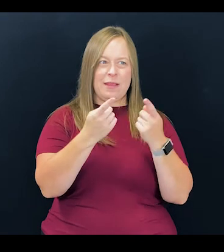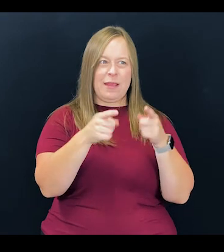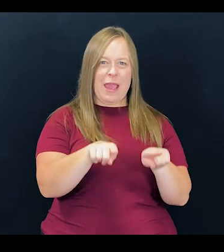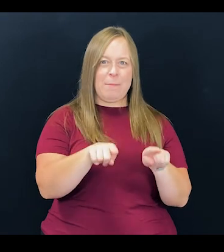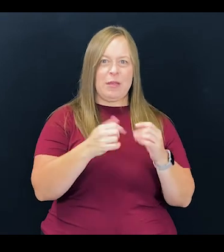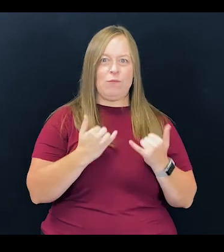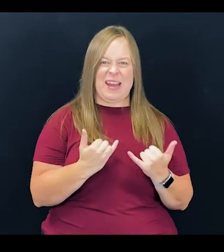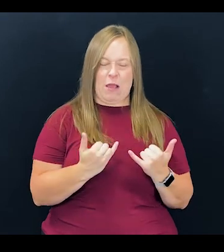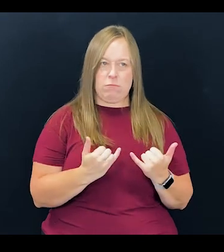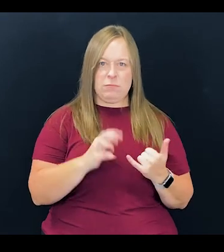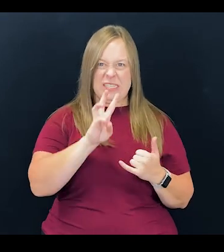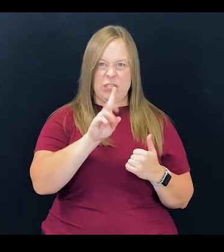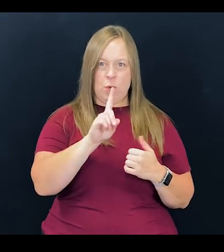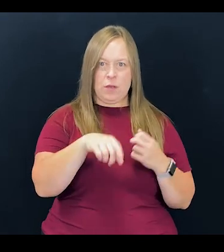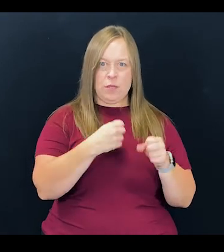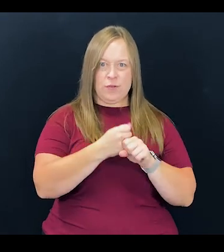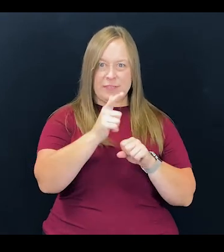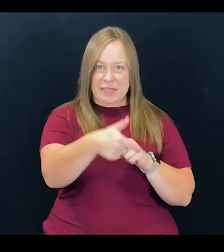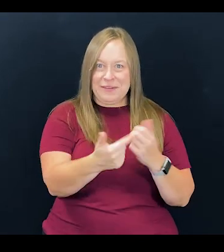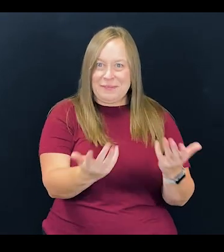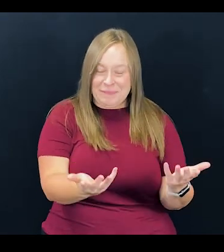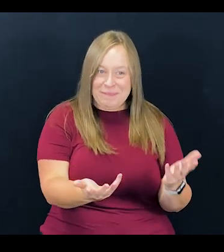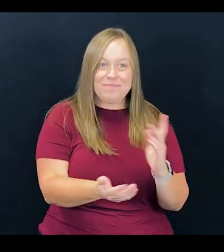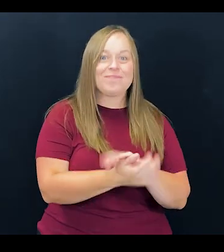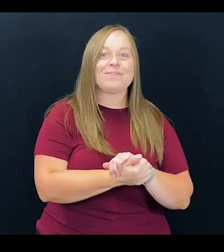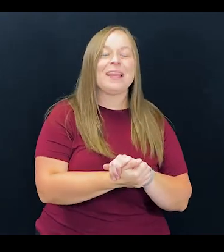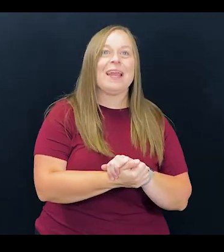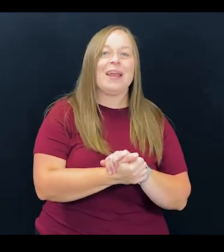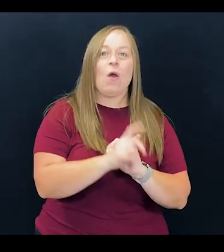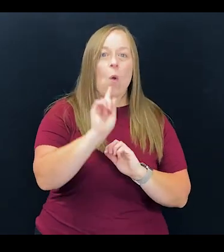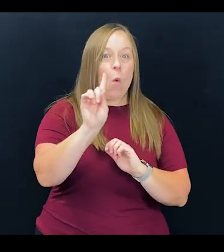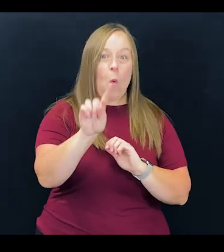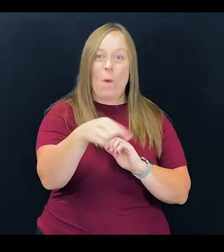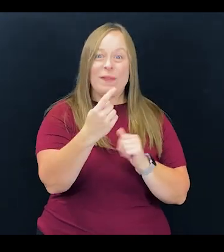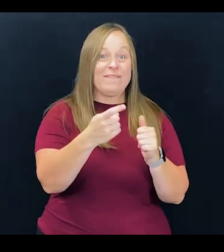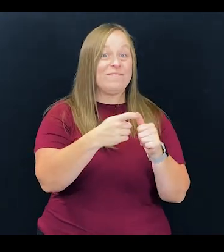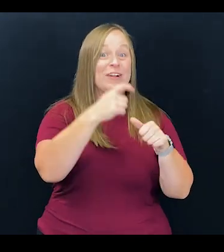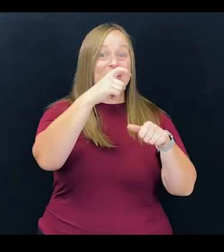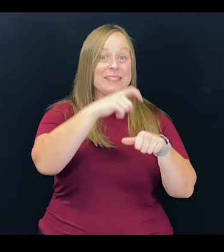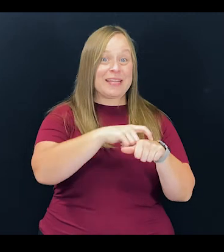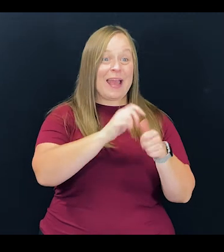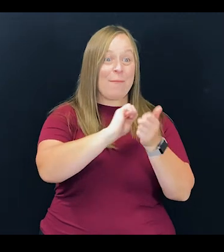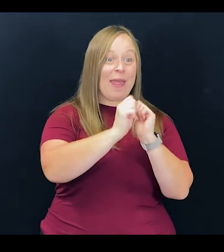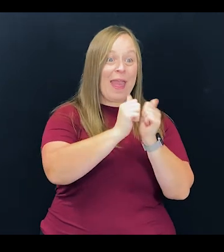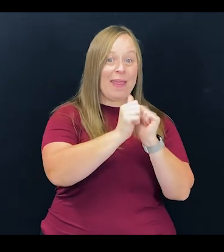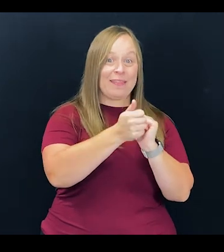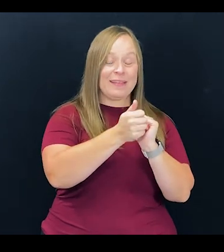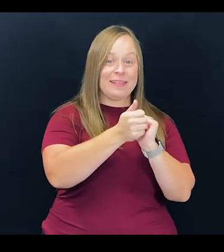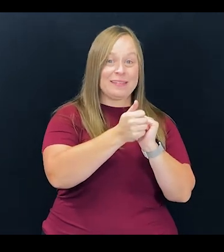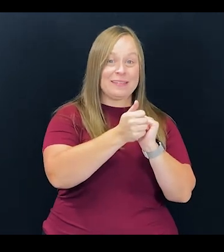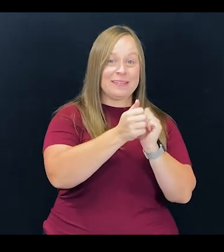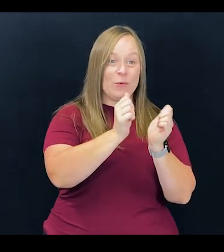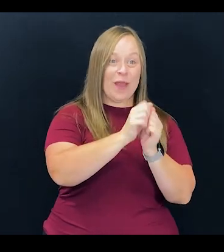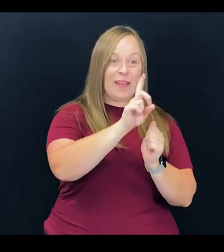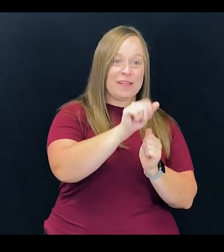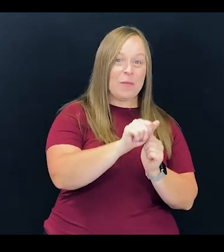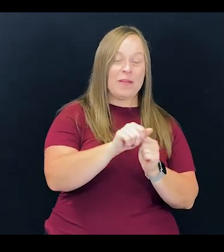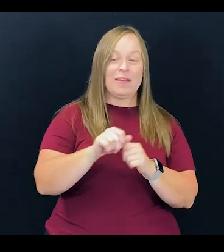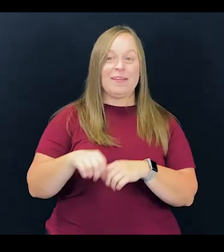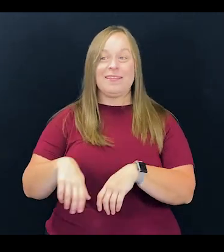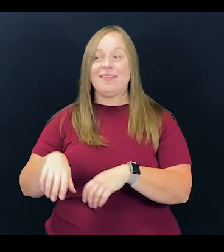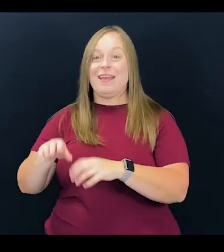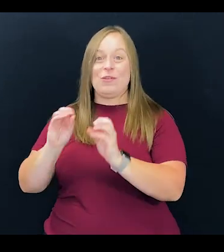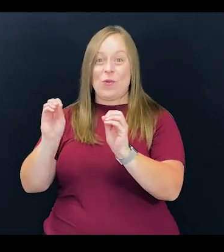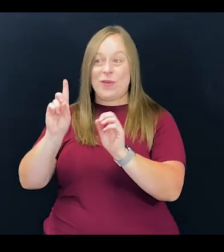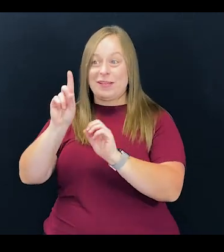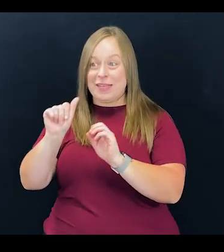only taking place right now. So you're absolutely right that this is only the first time where these athletes are going to be paid